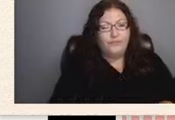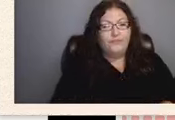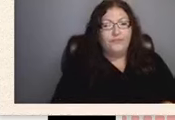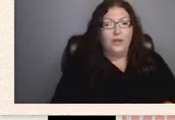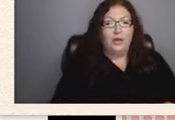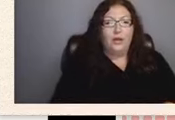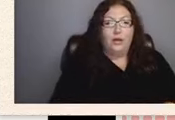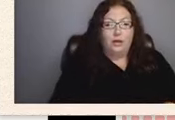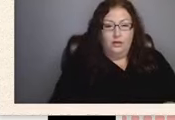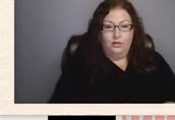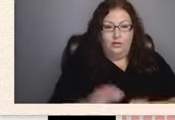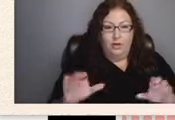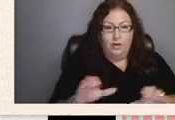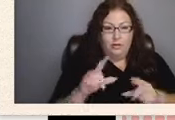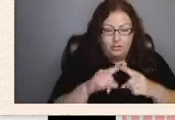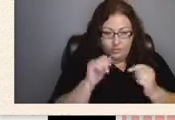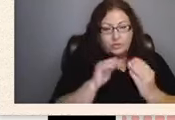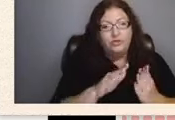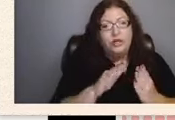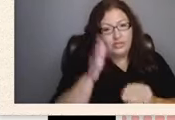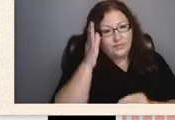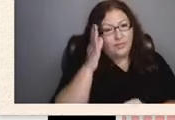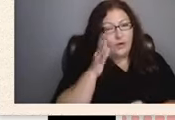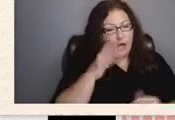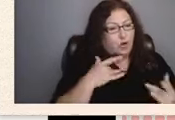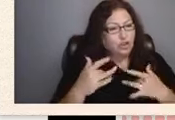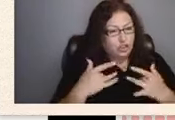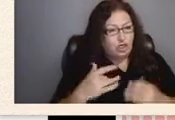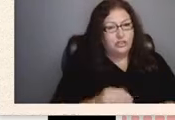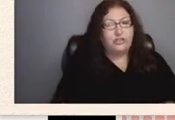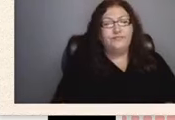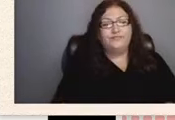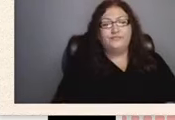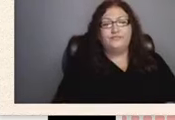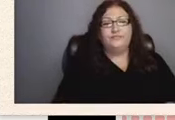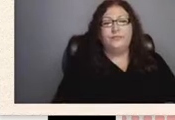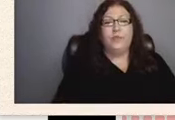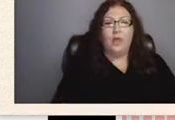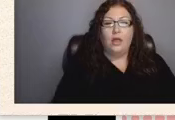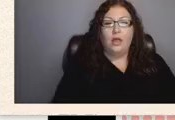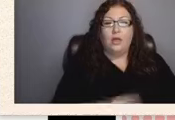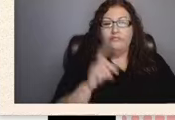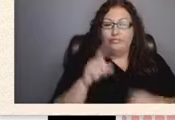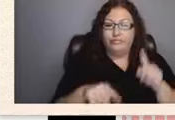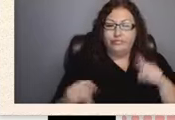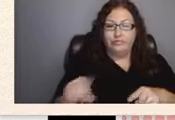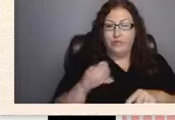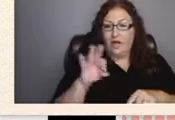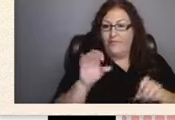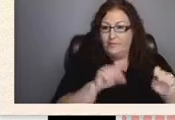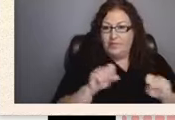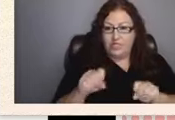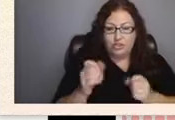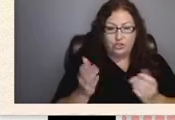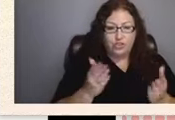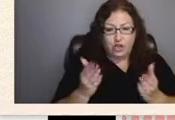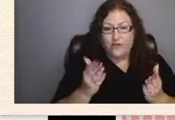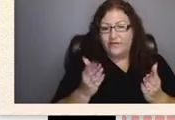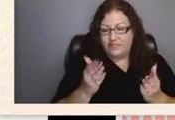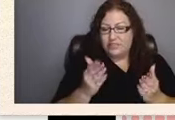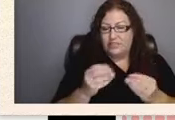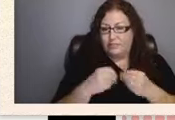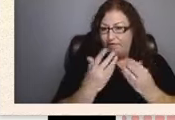to address parental concerns. The array or the list of potential